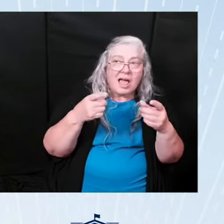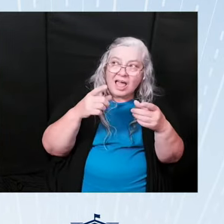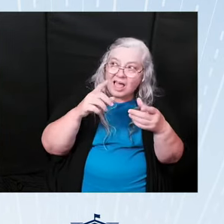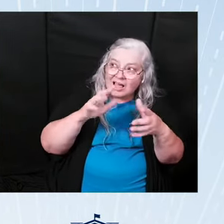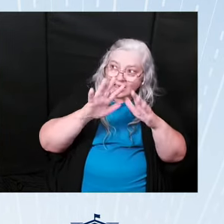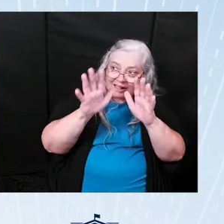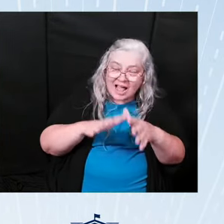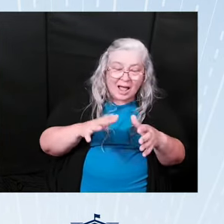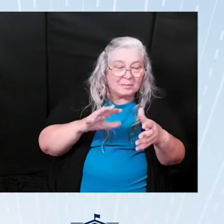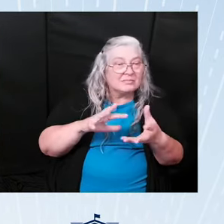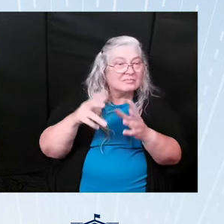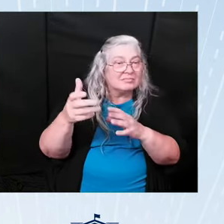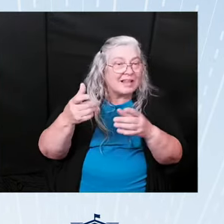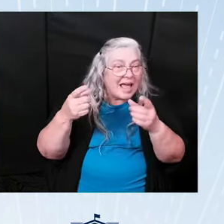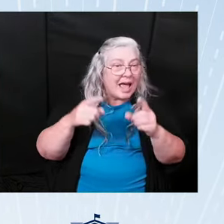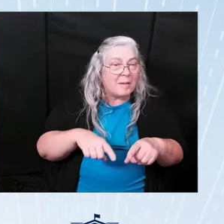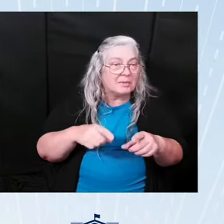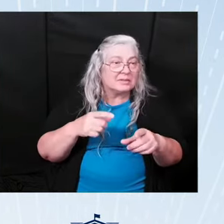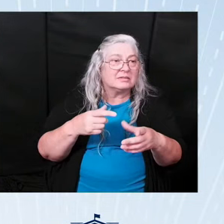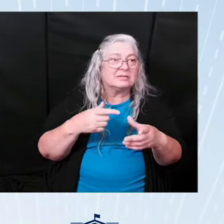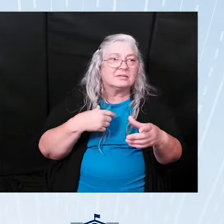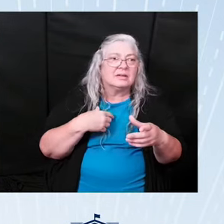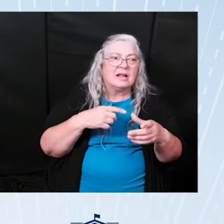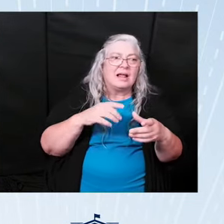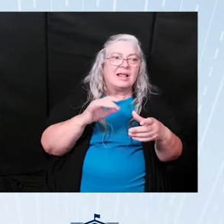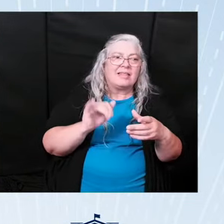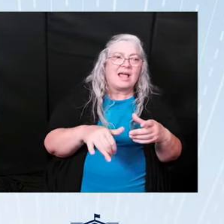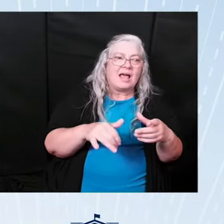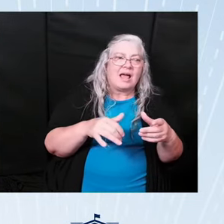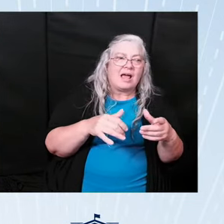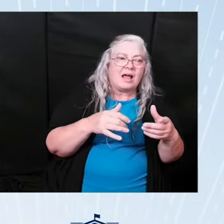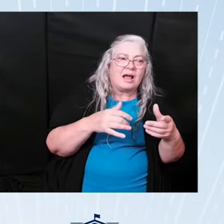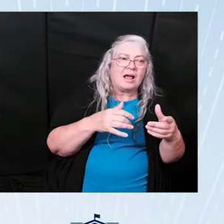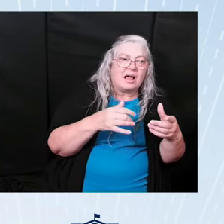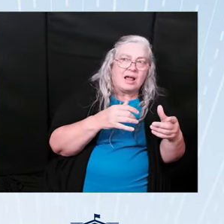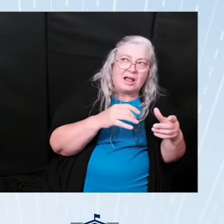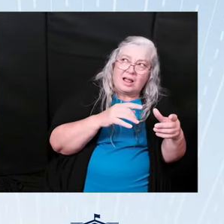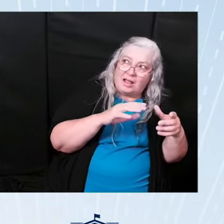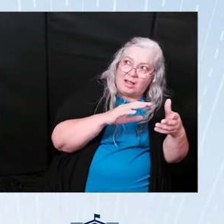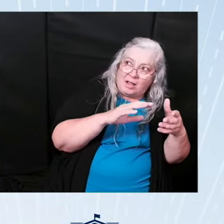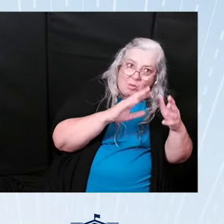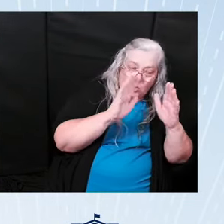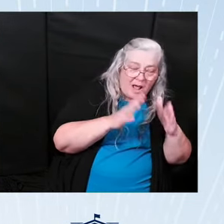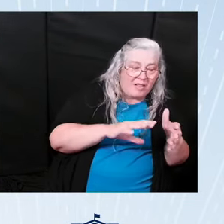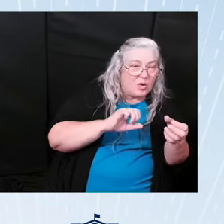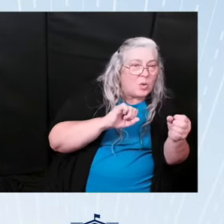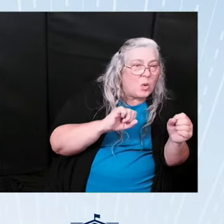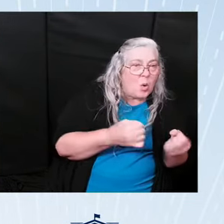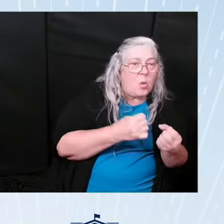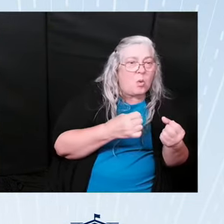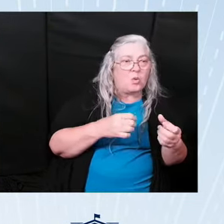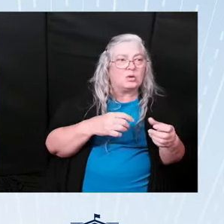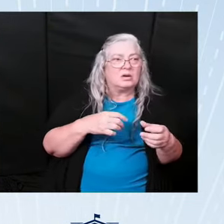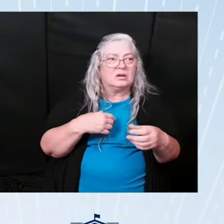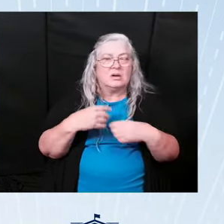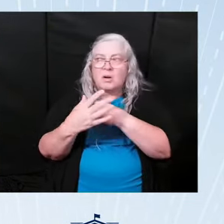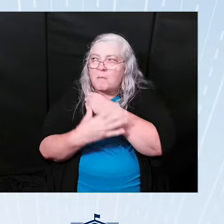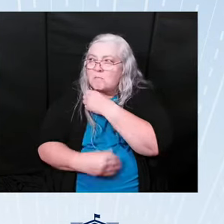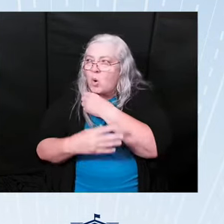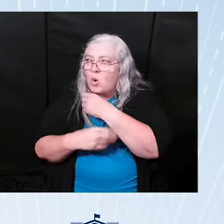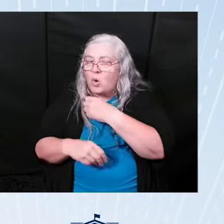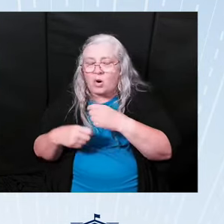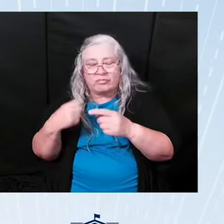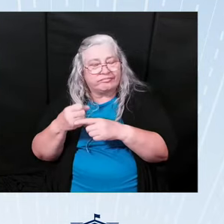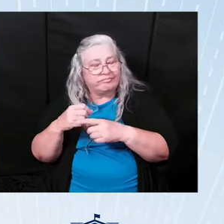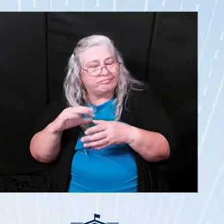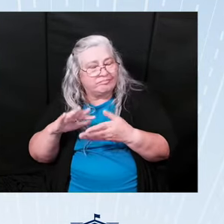behind. And that truth remains today in this country. So as mayor of the city of New Orleans through the long recovery following Katrina, I